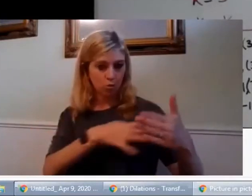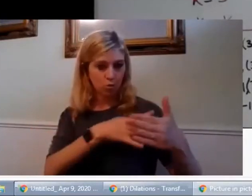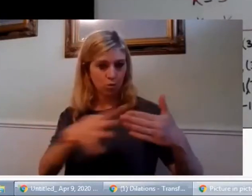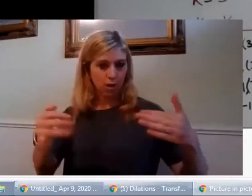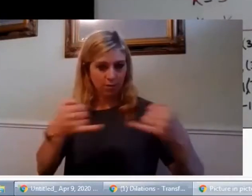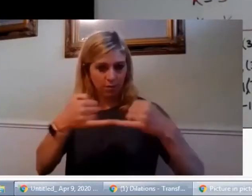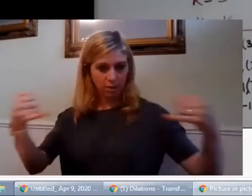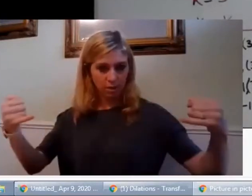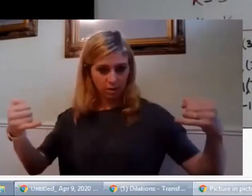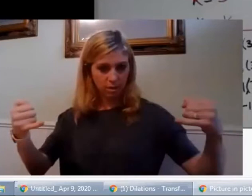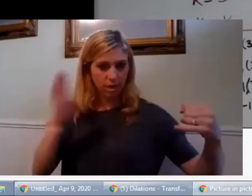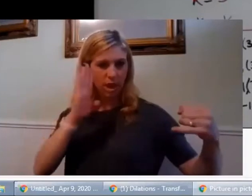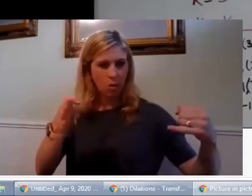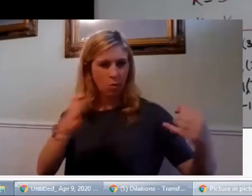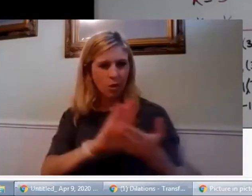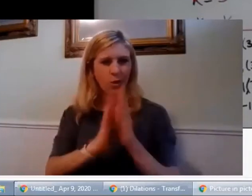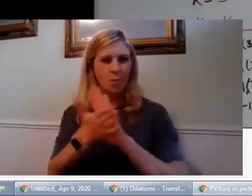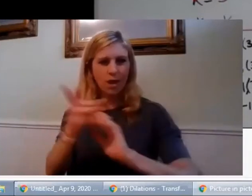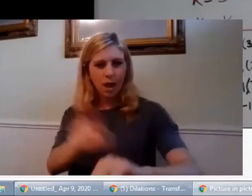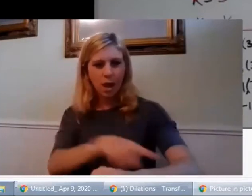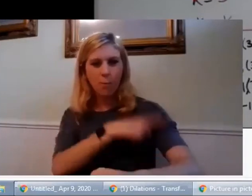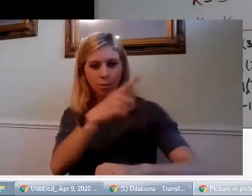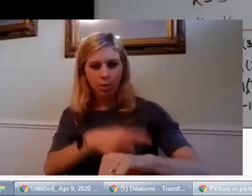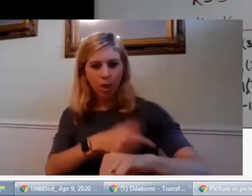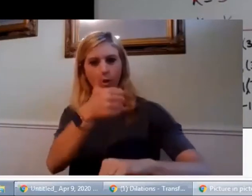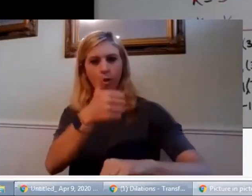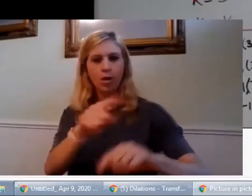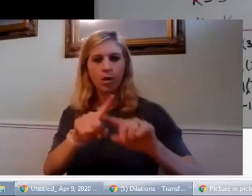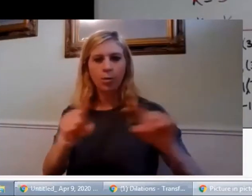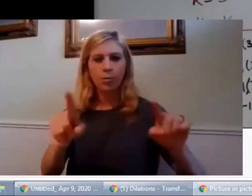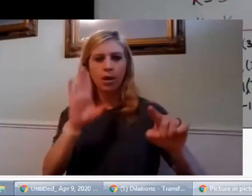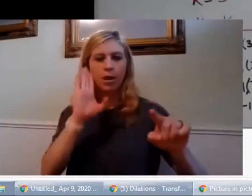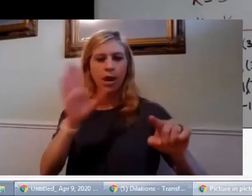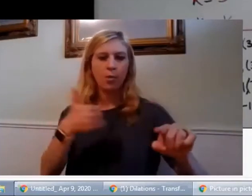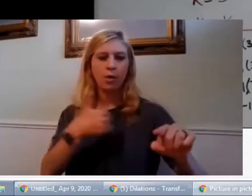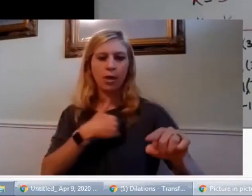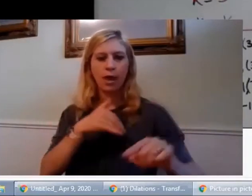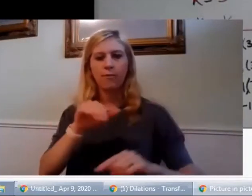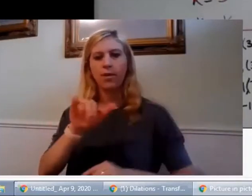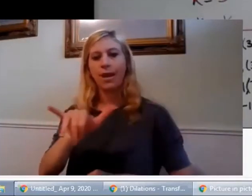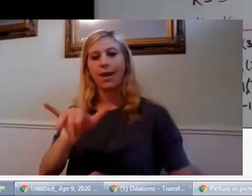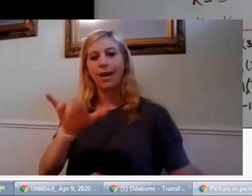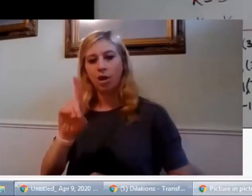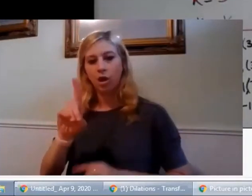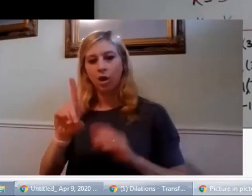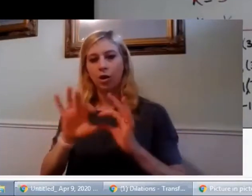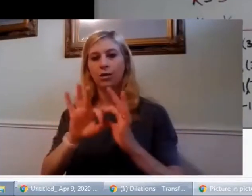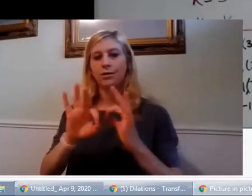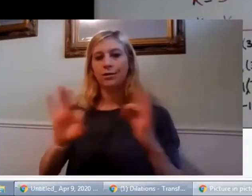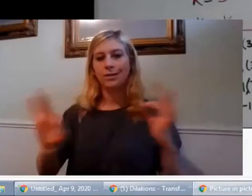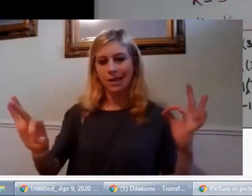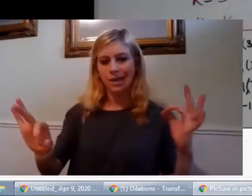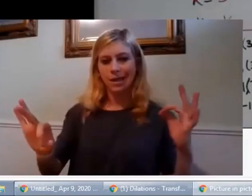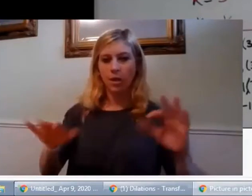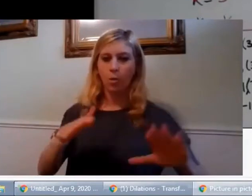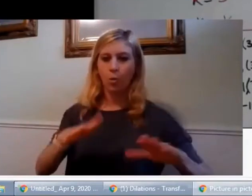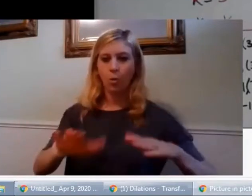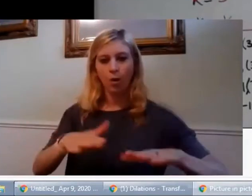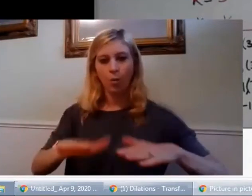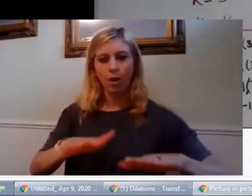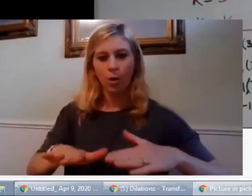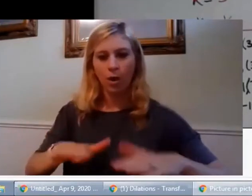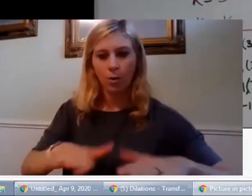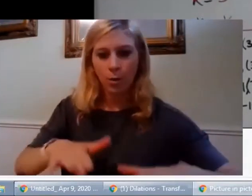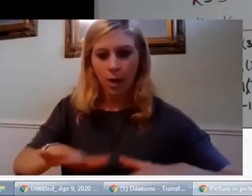my yardstick. I'm walking, I'm walking, I'm walking, I'm returning. I'm returning, I'm returning, I'm